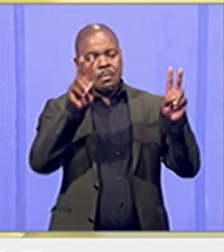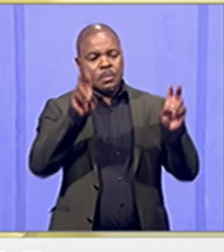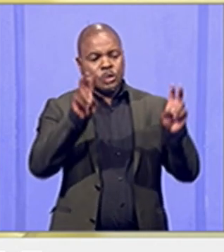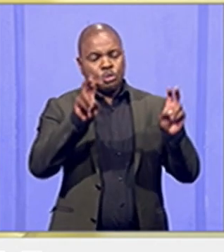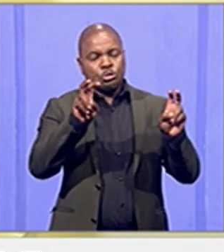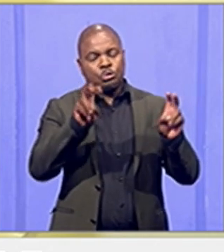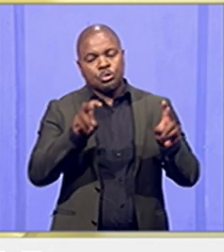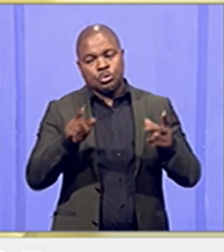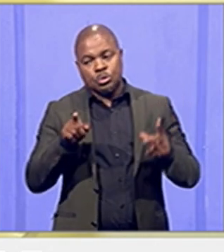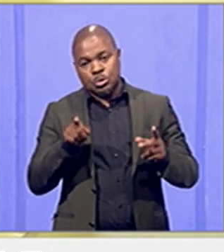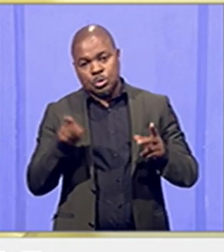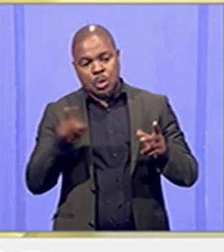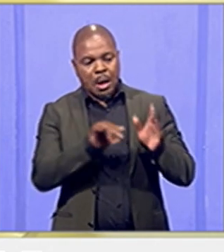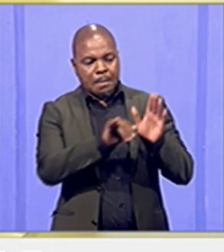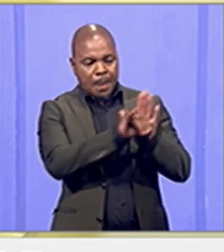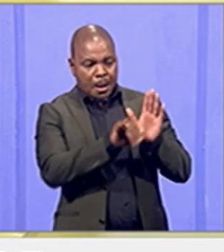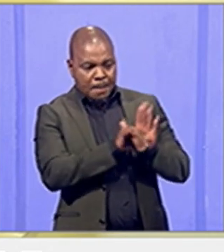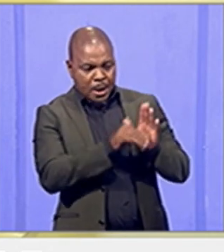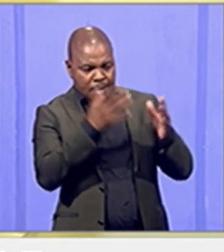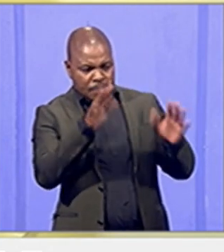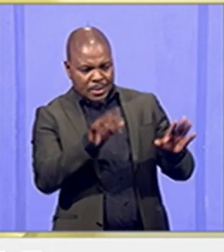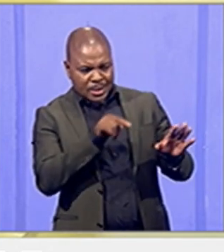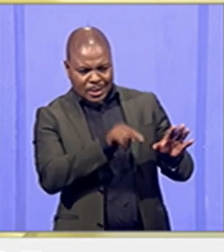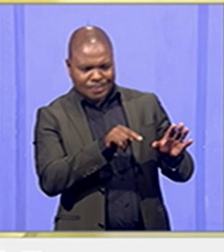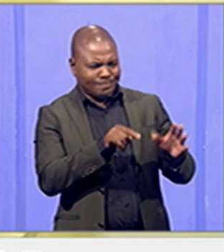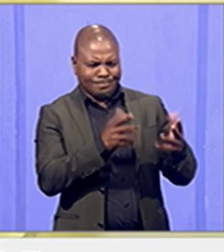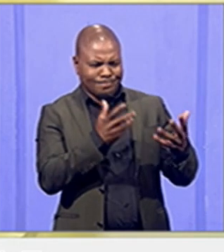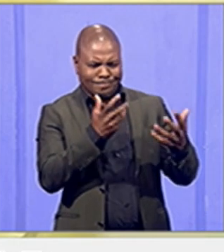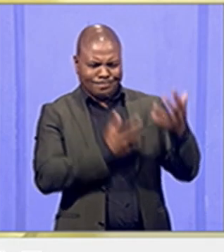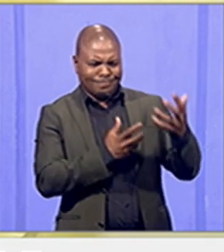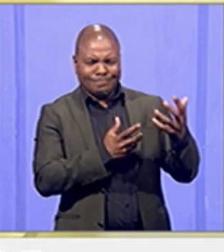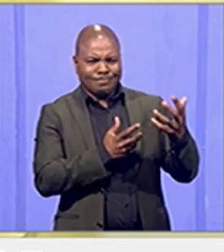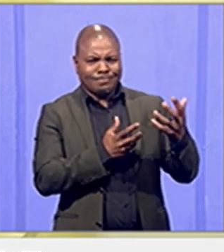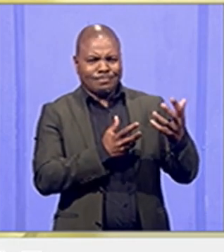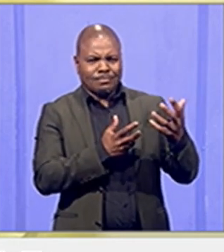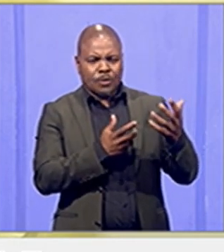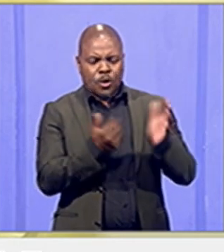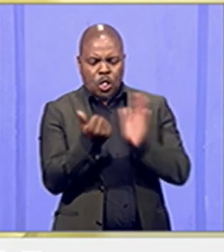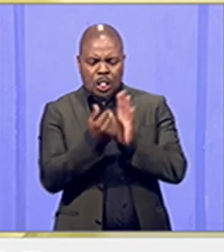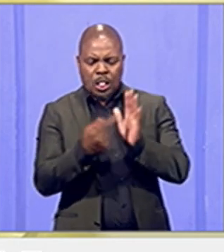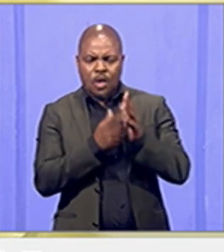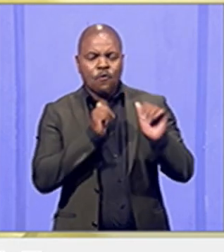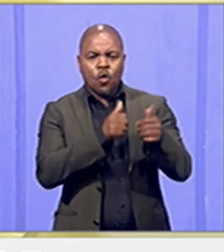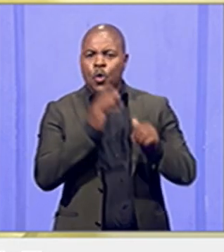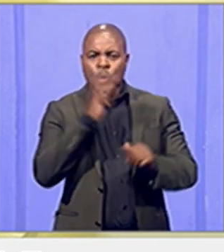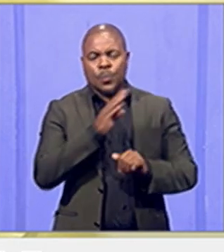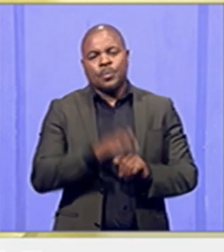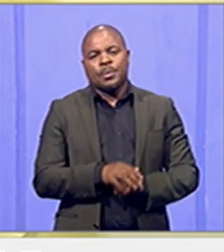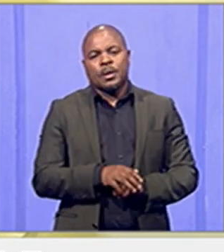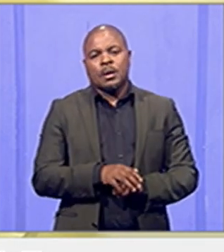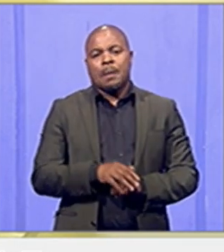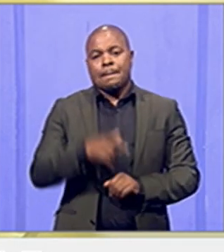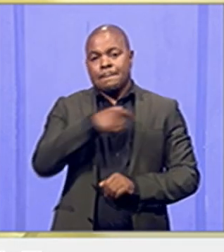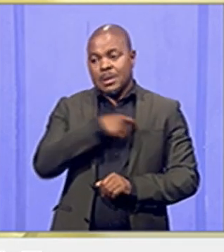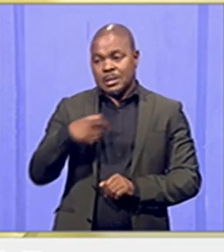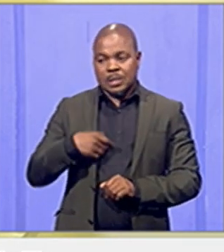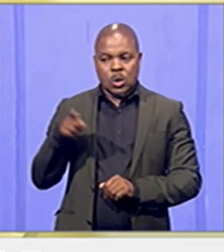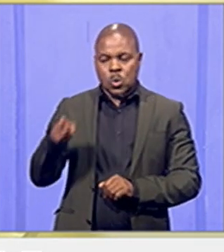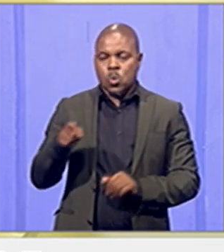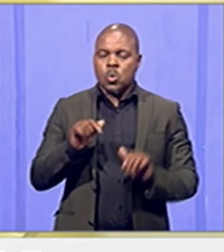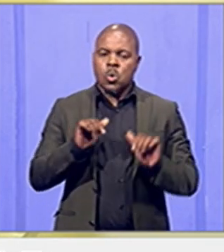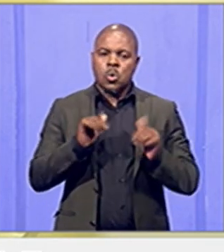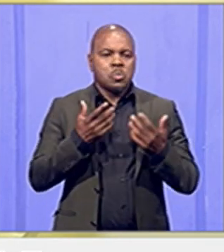identified to be inconsistent with the act. And the president could not